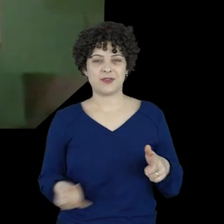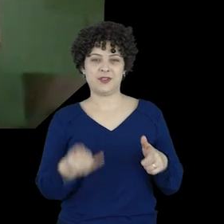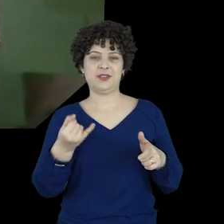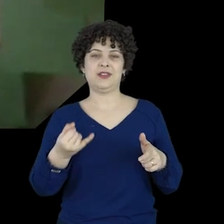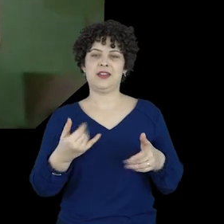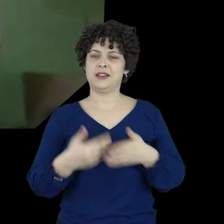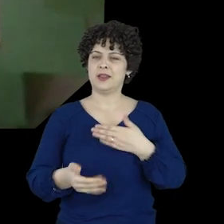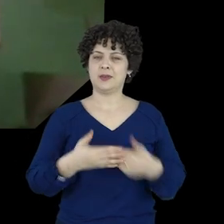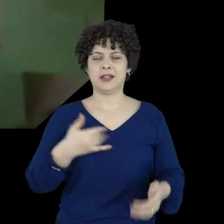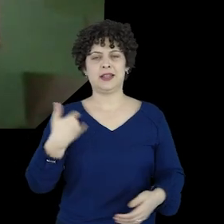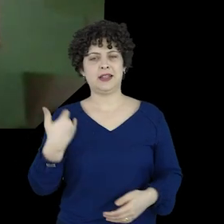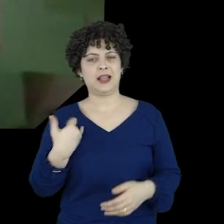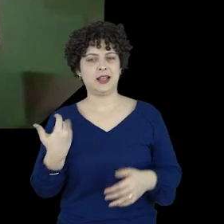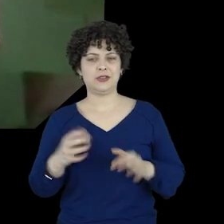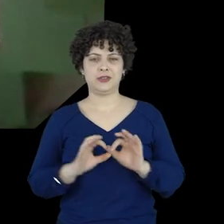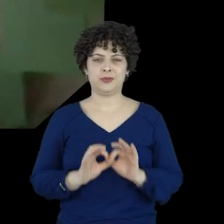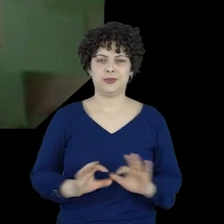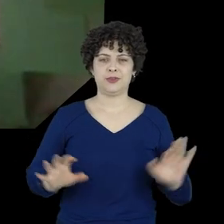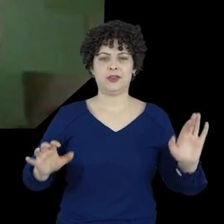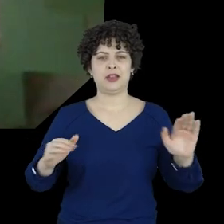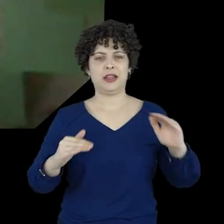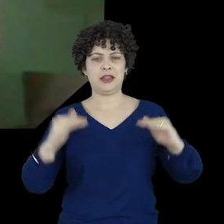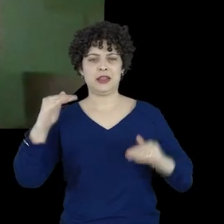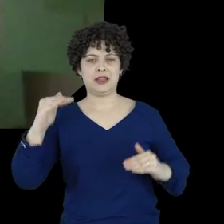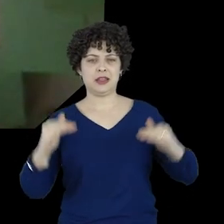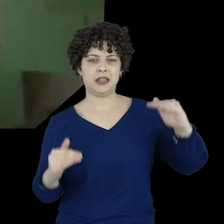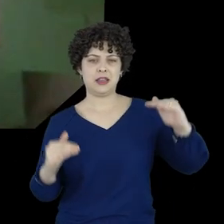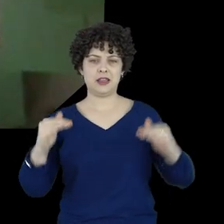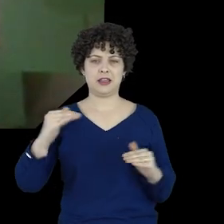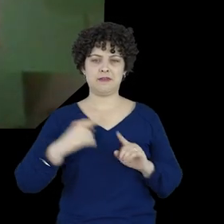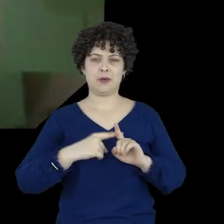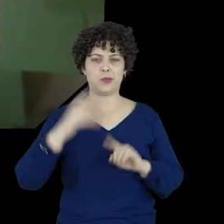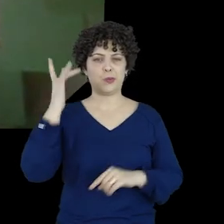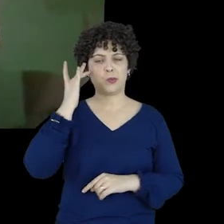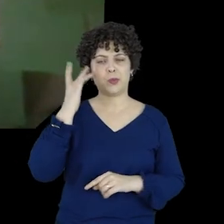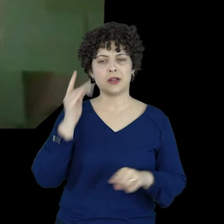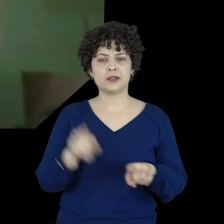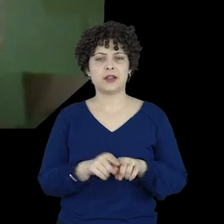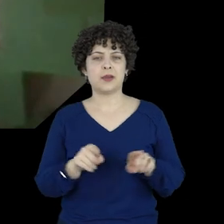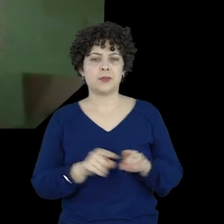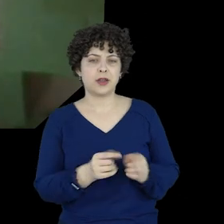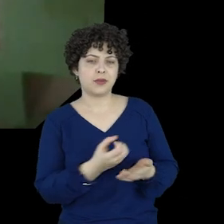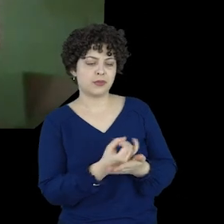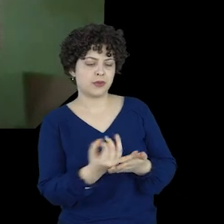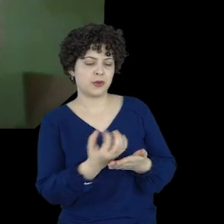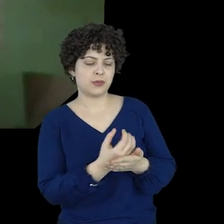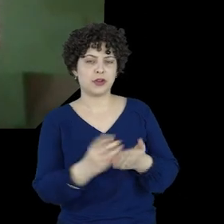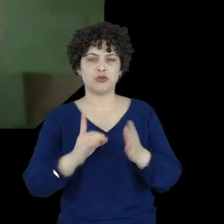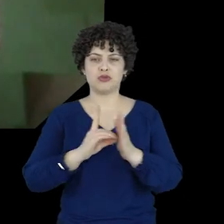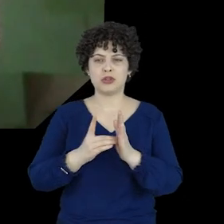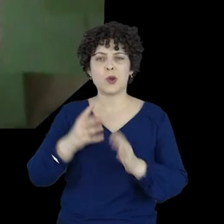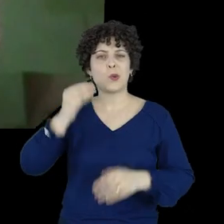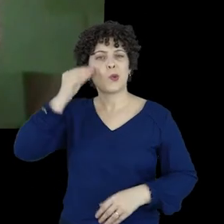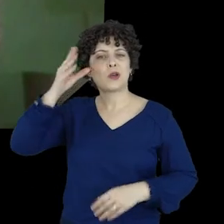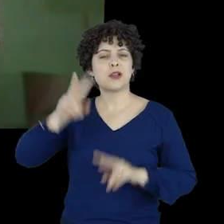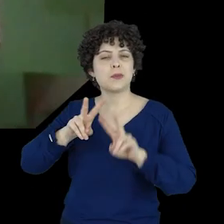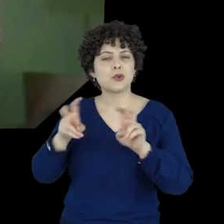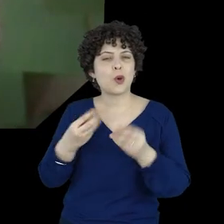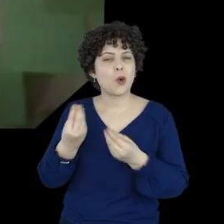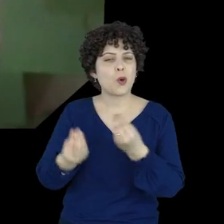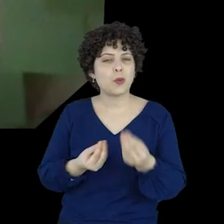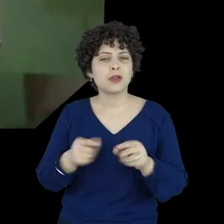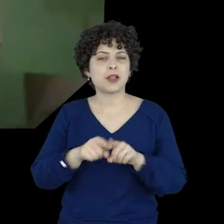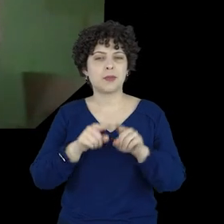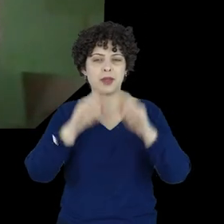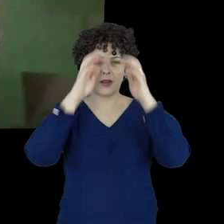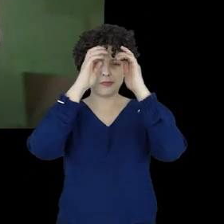space, regardless of their age, regardless of their maturation level, regardless of their digital literacy